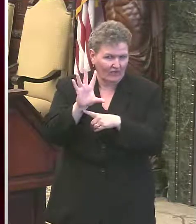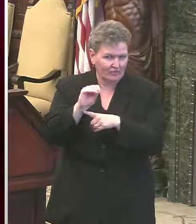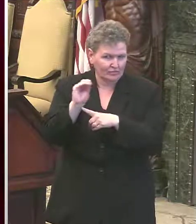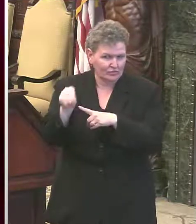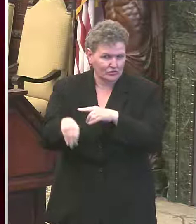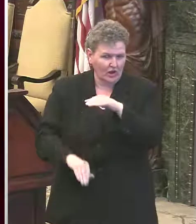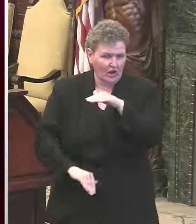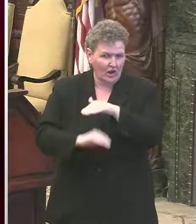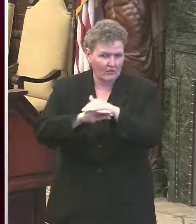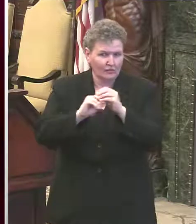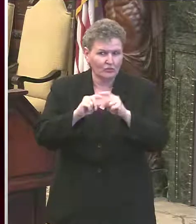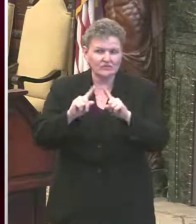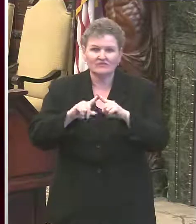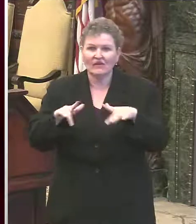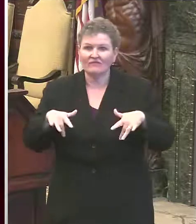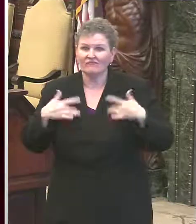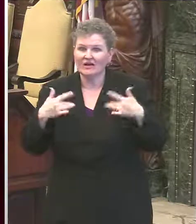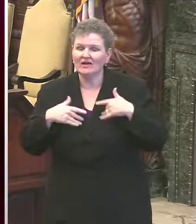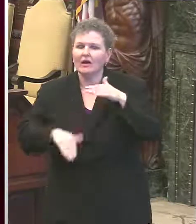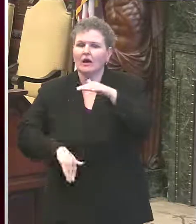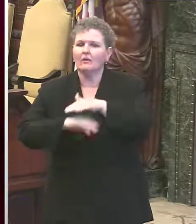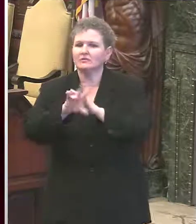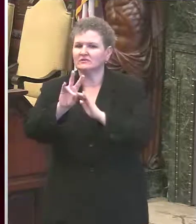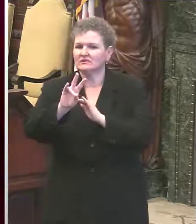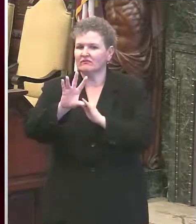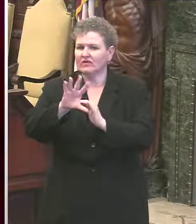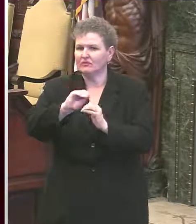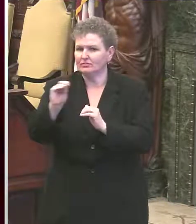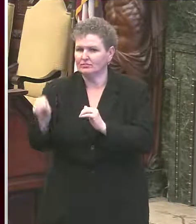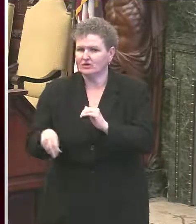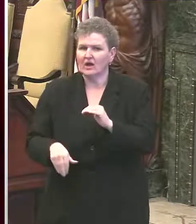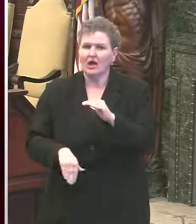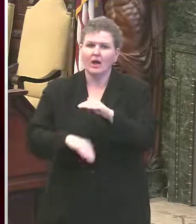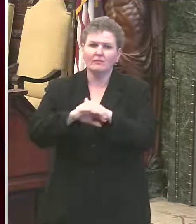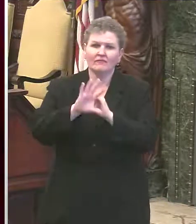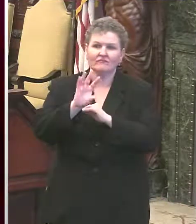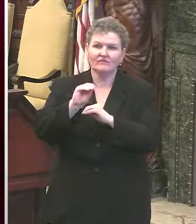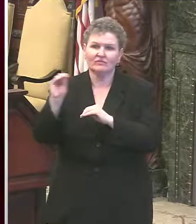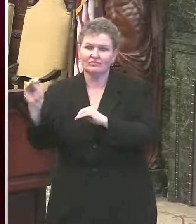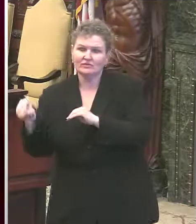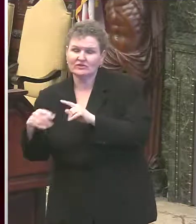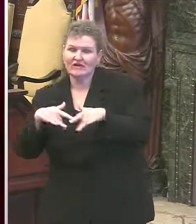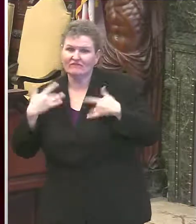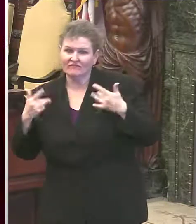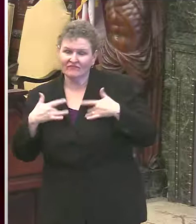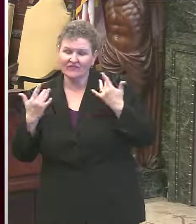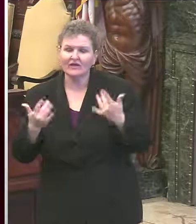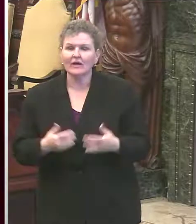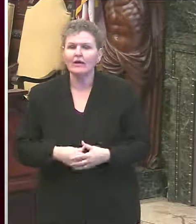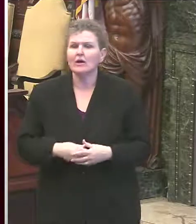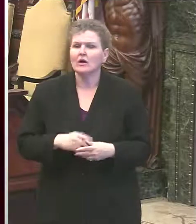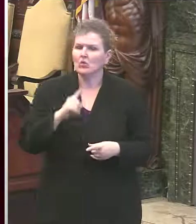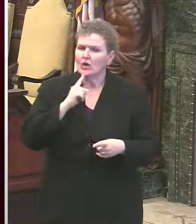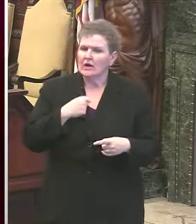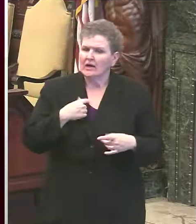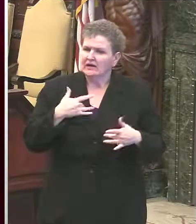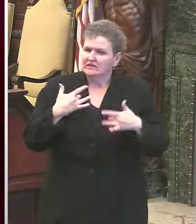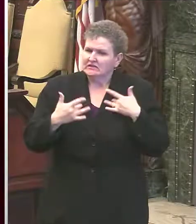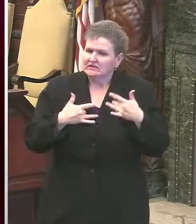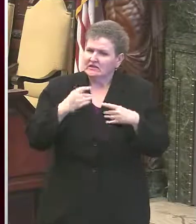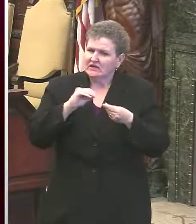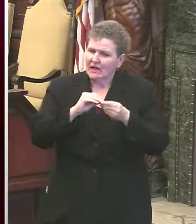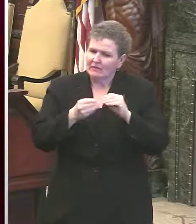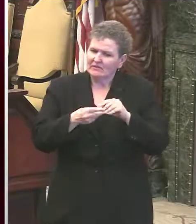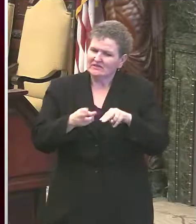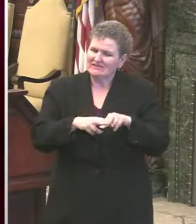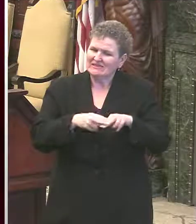to 25% occupancy, and outdoor events up to 50% occupancy. Now, we are very concerned about the rising COVID rates and